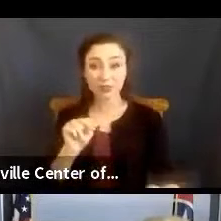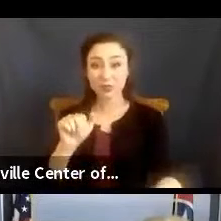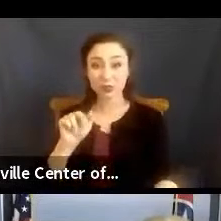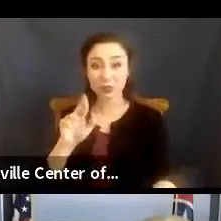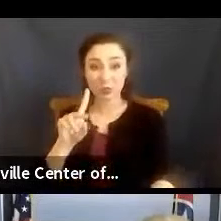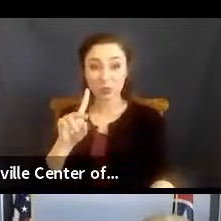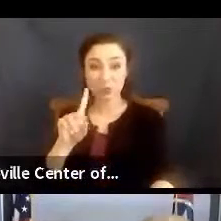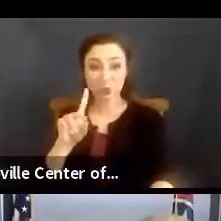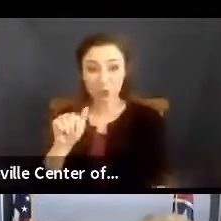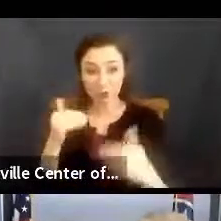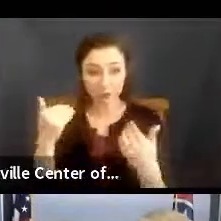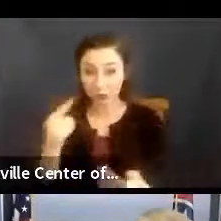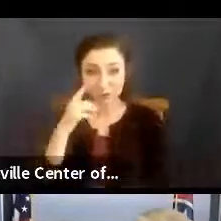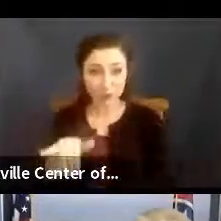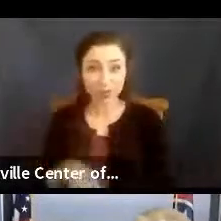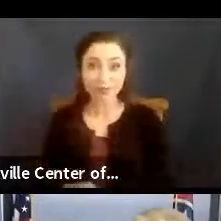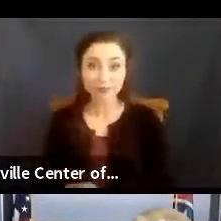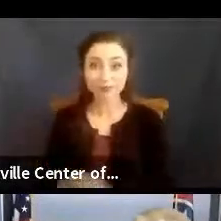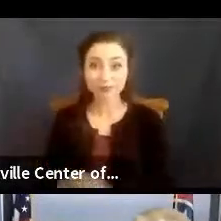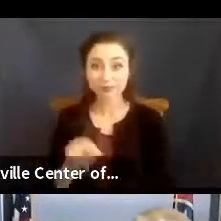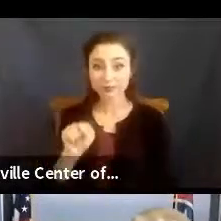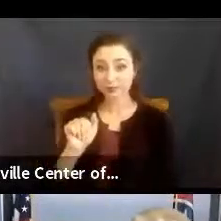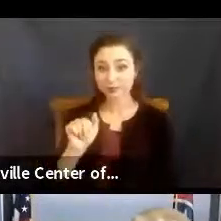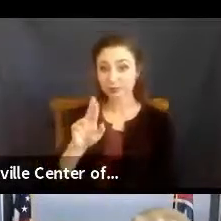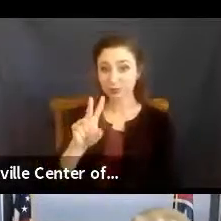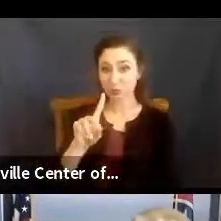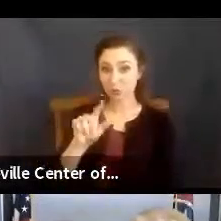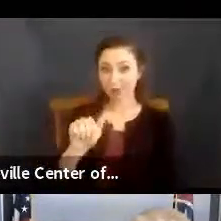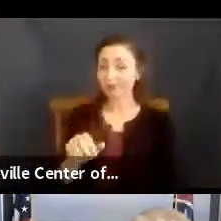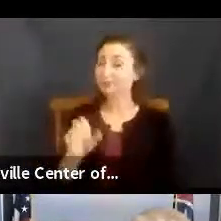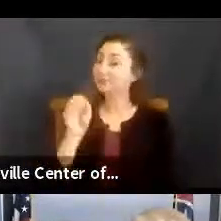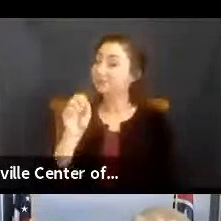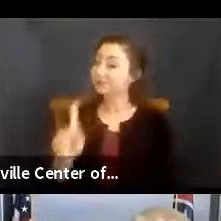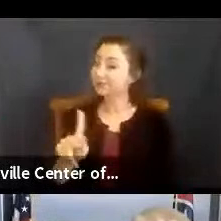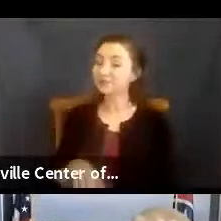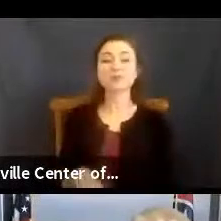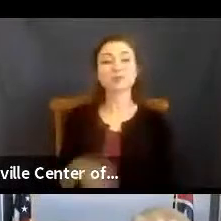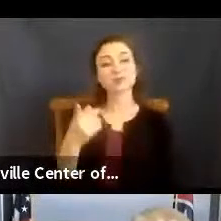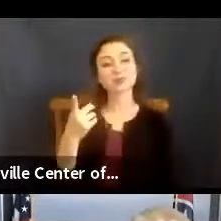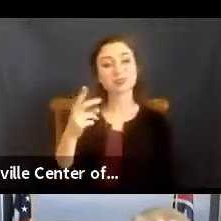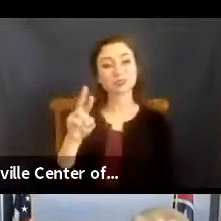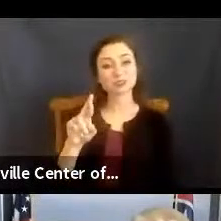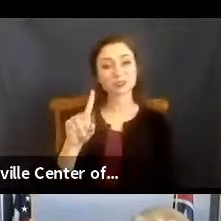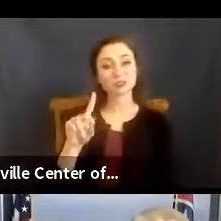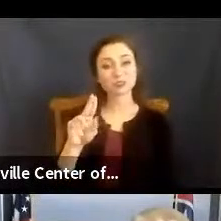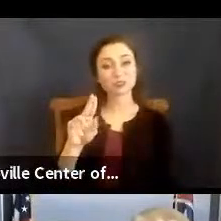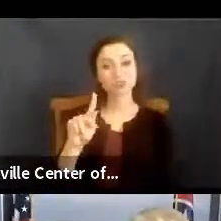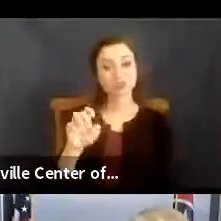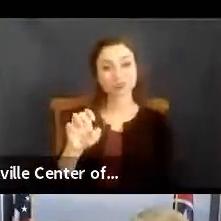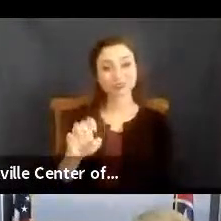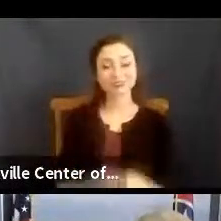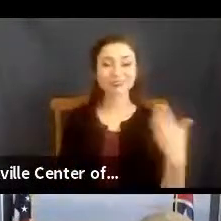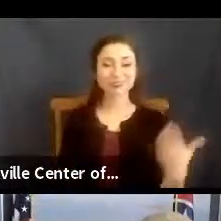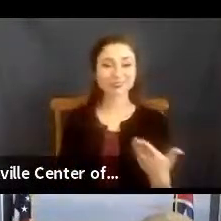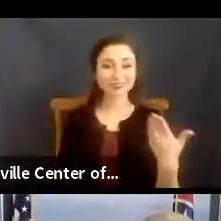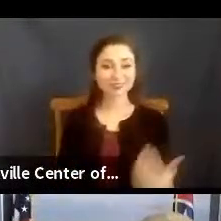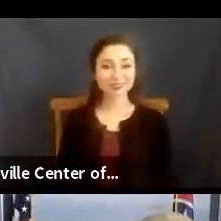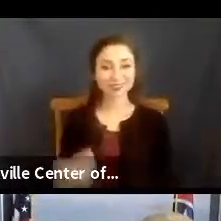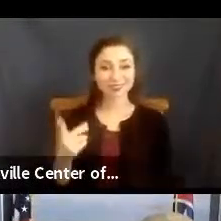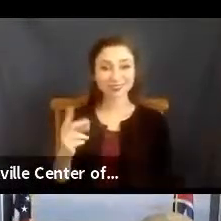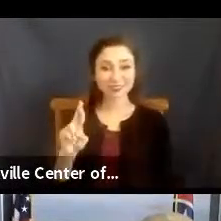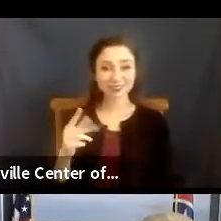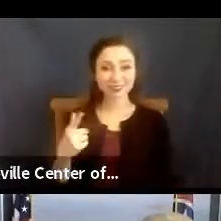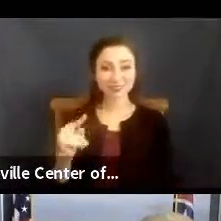go through a roll call for us. Certainly. Dr. Drake, Here. Dr.